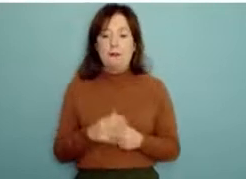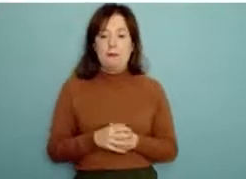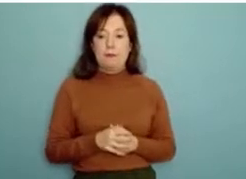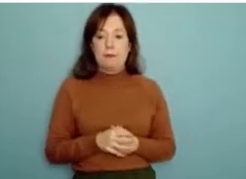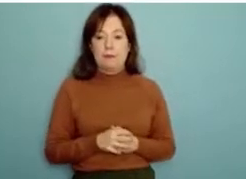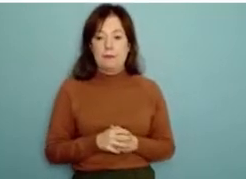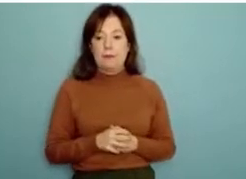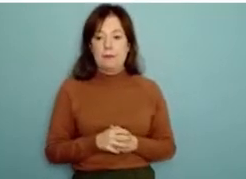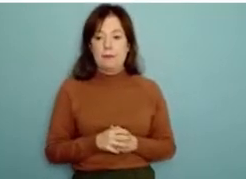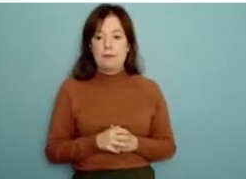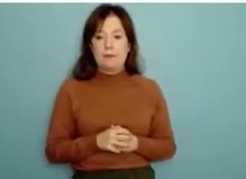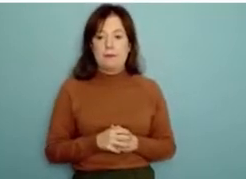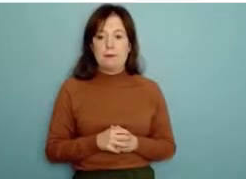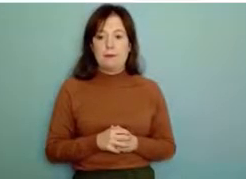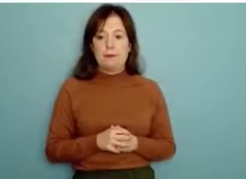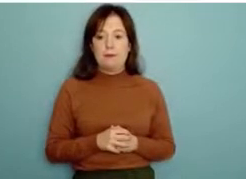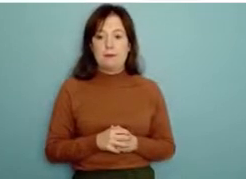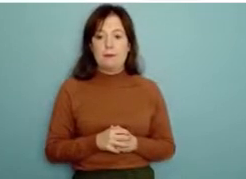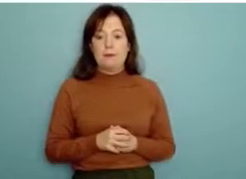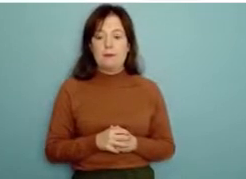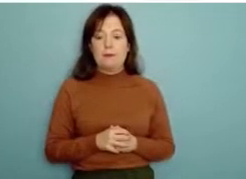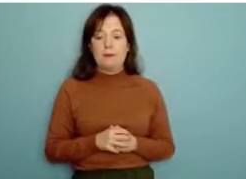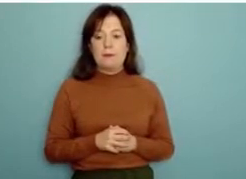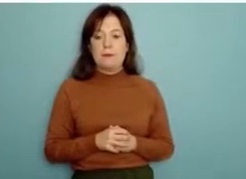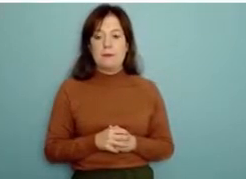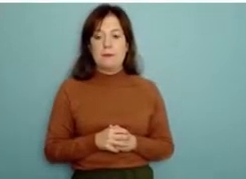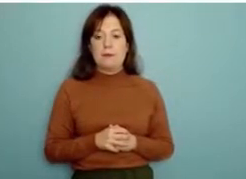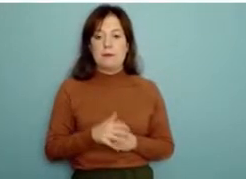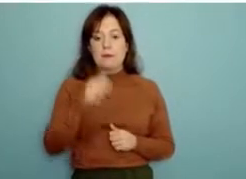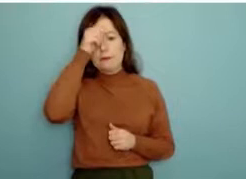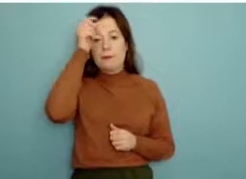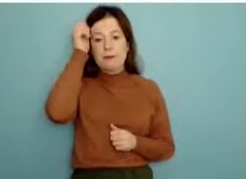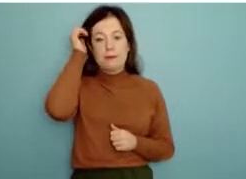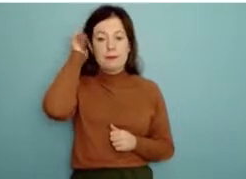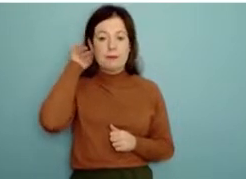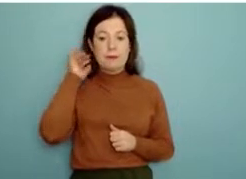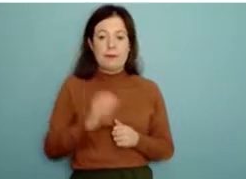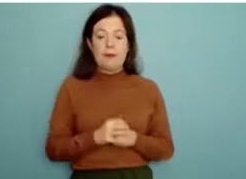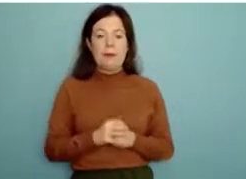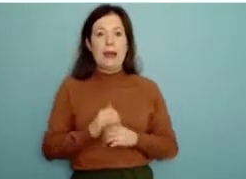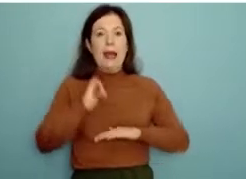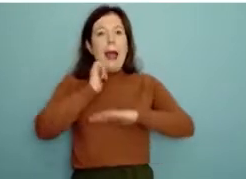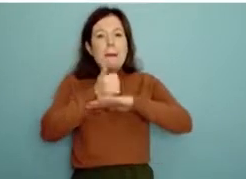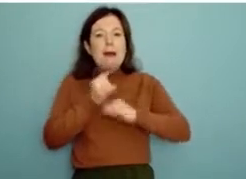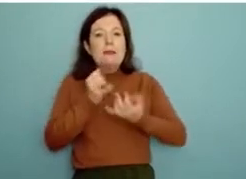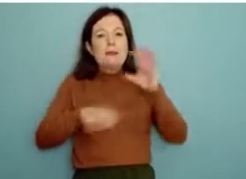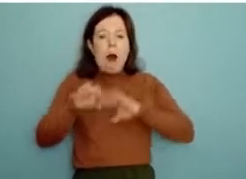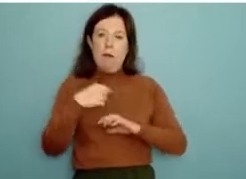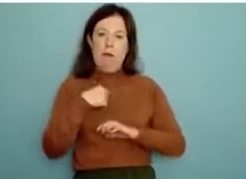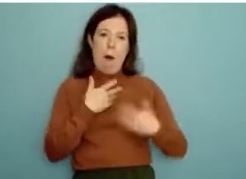I just want to share with you through my passion of kind of implementation science and how we should